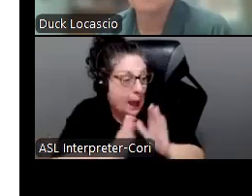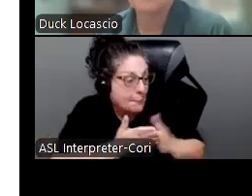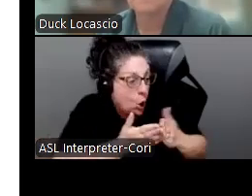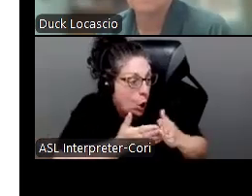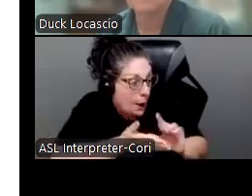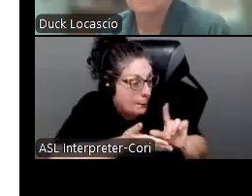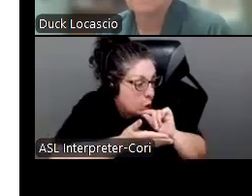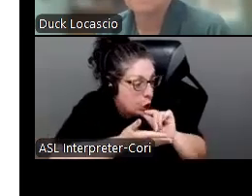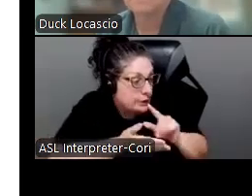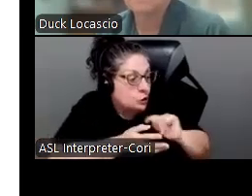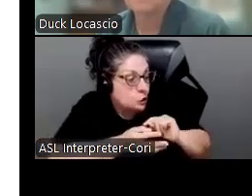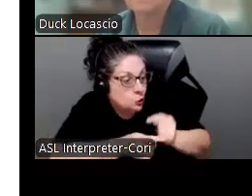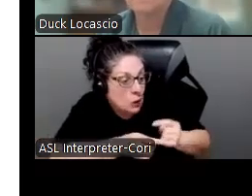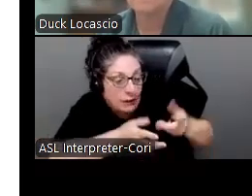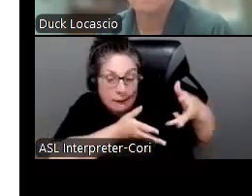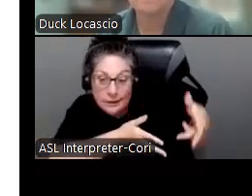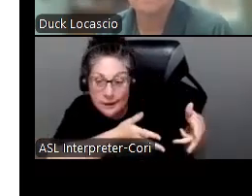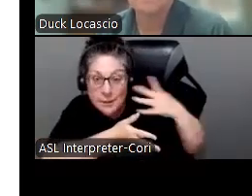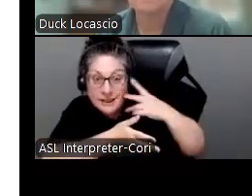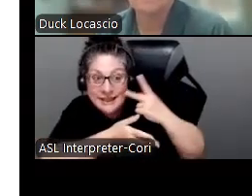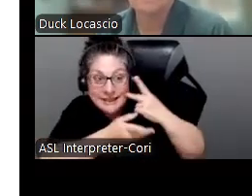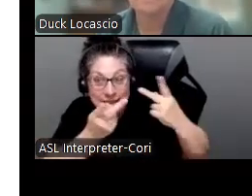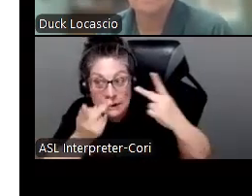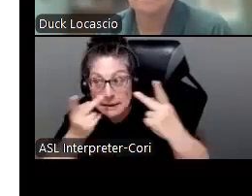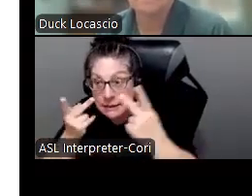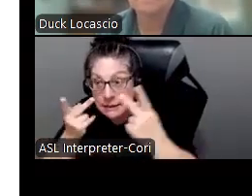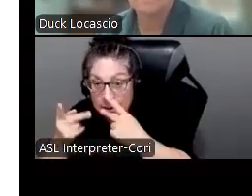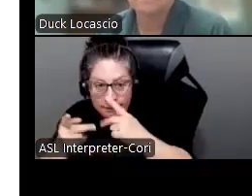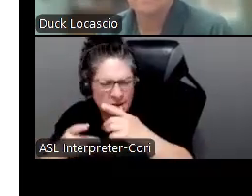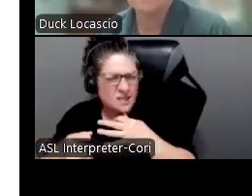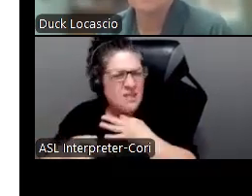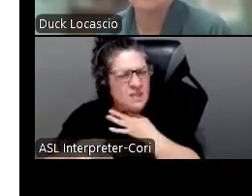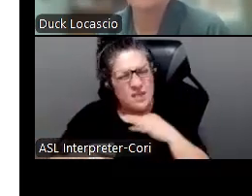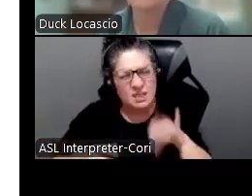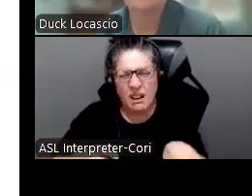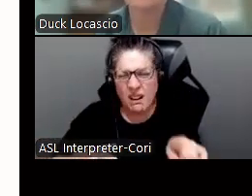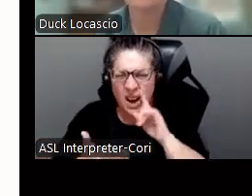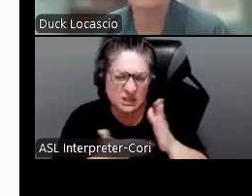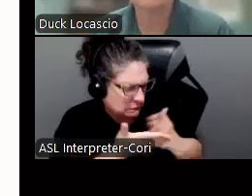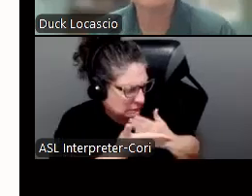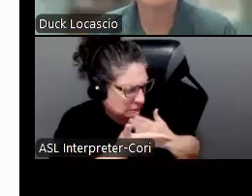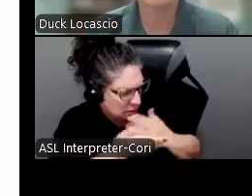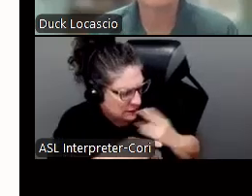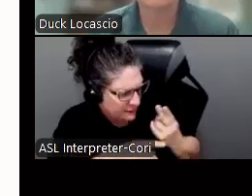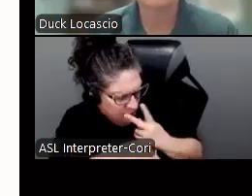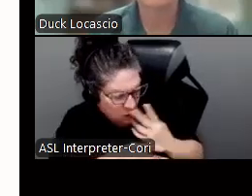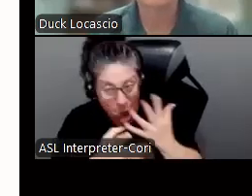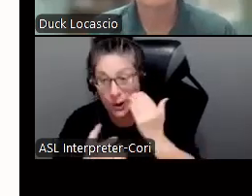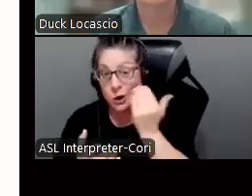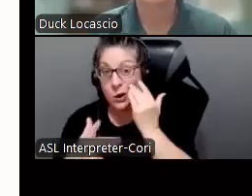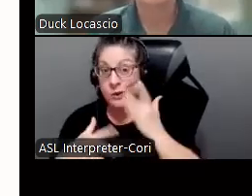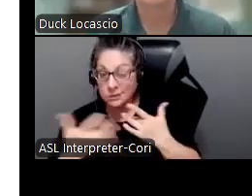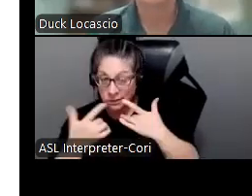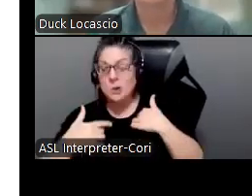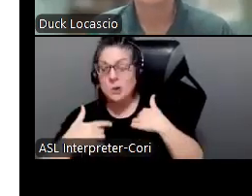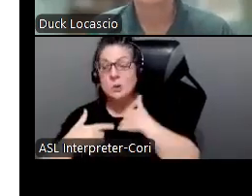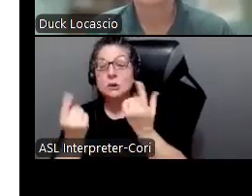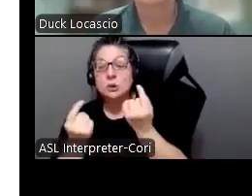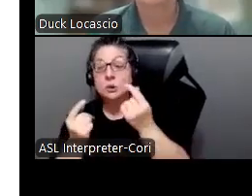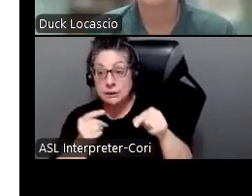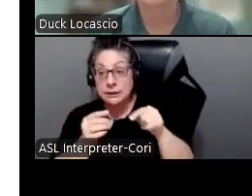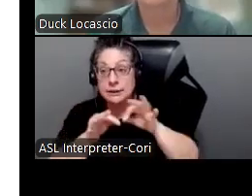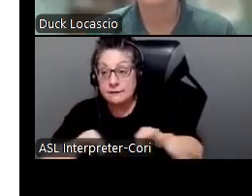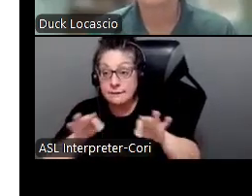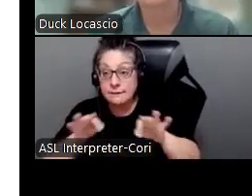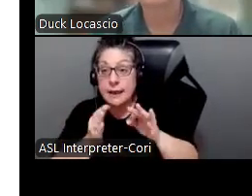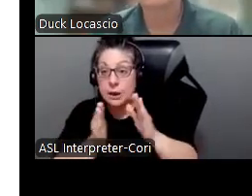their truck because they see things and they're curious and they want to know. And so what we did in this field manual